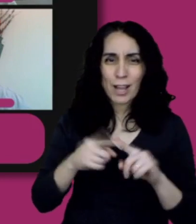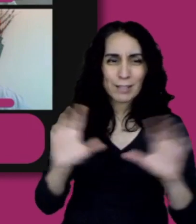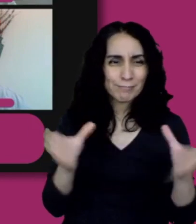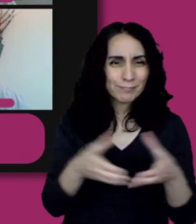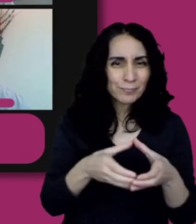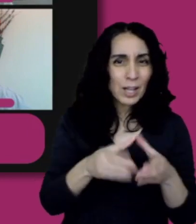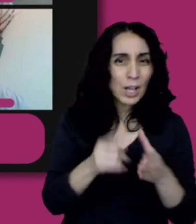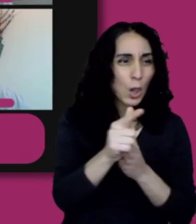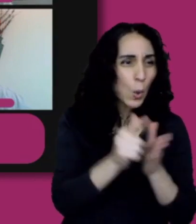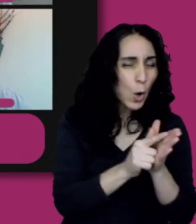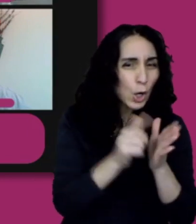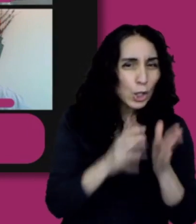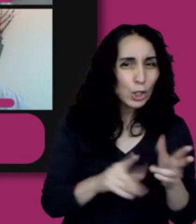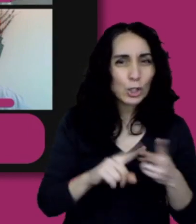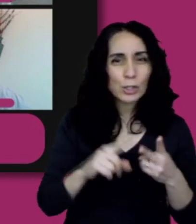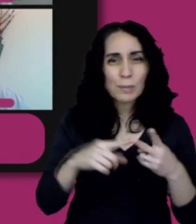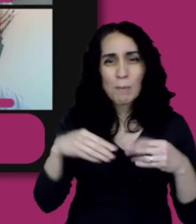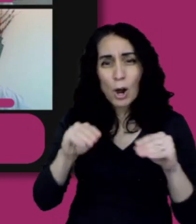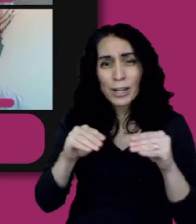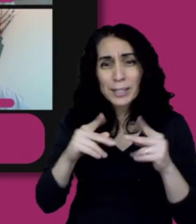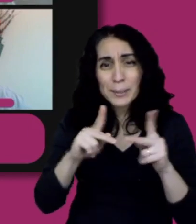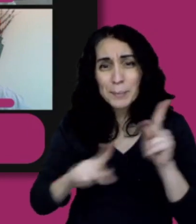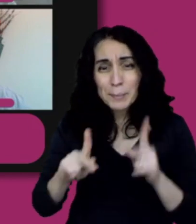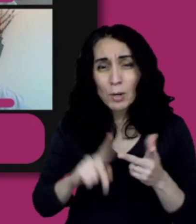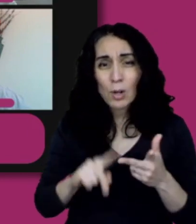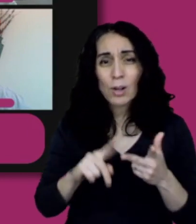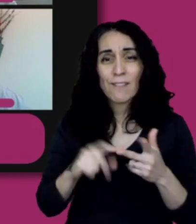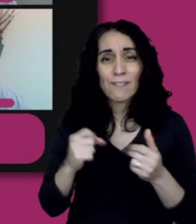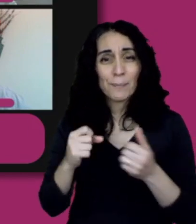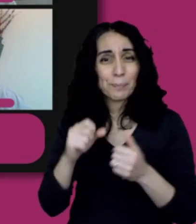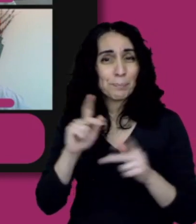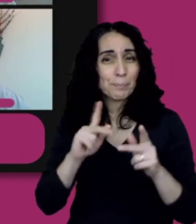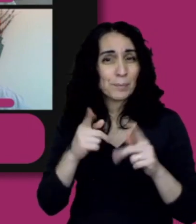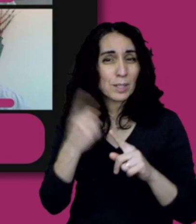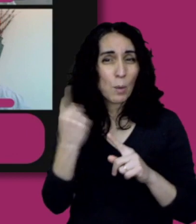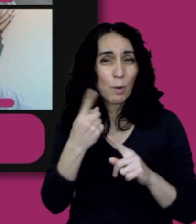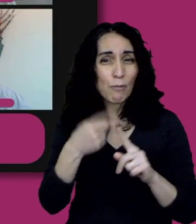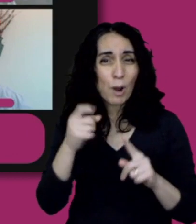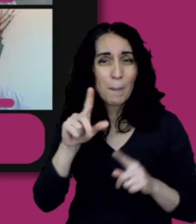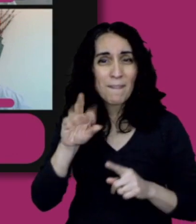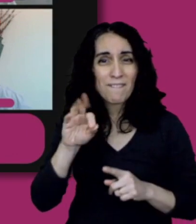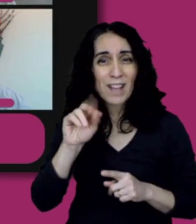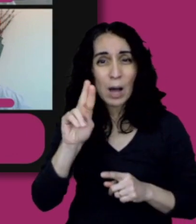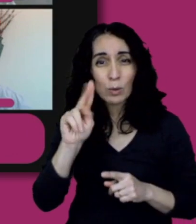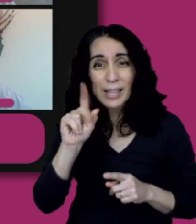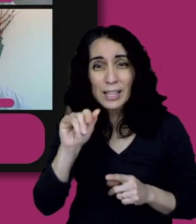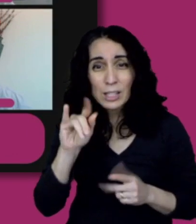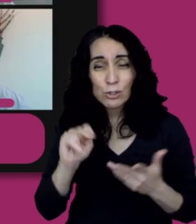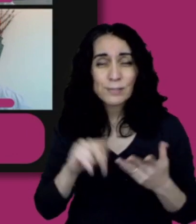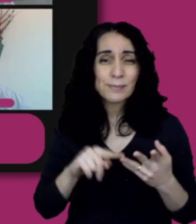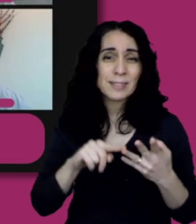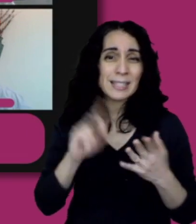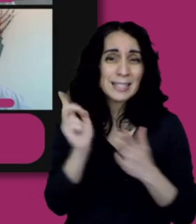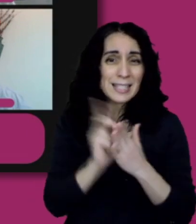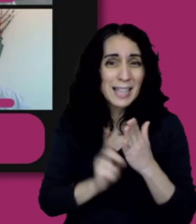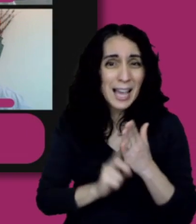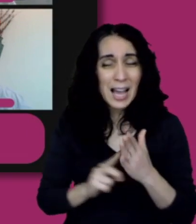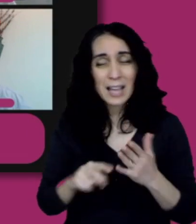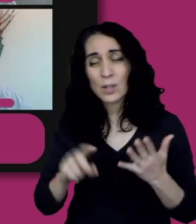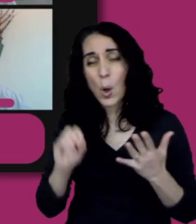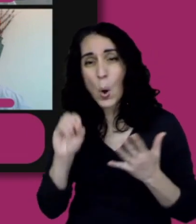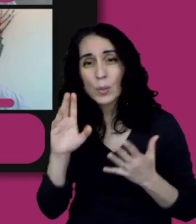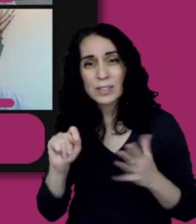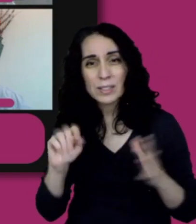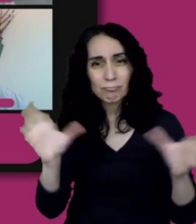and marketing people and someone from a foundation and someone from the design aspect and someone